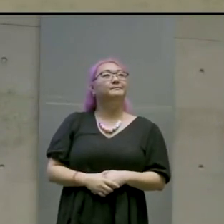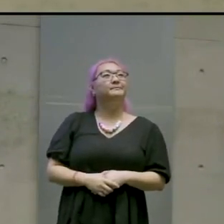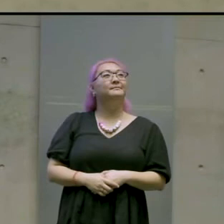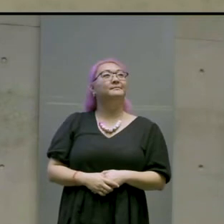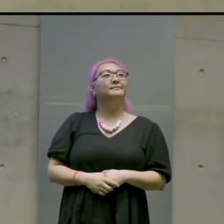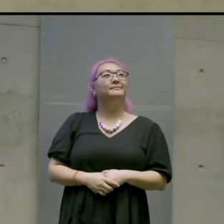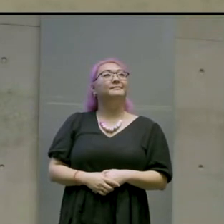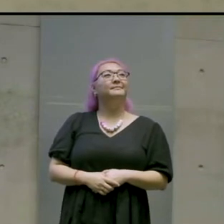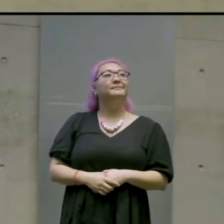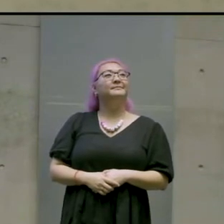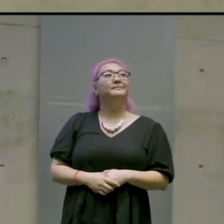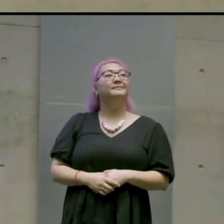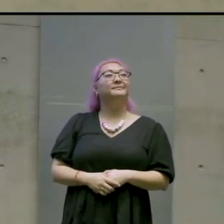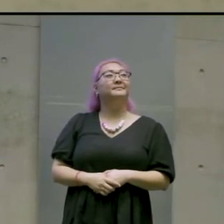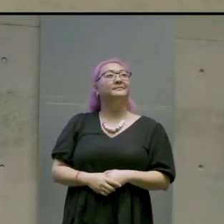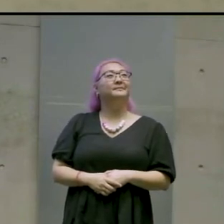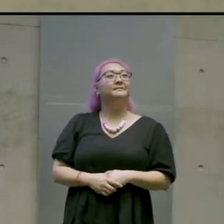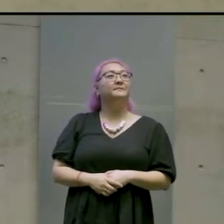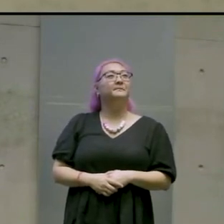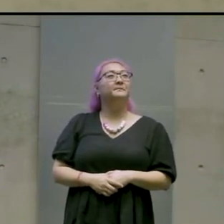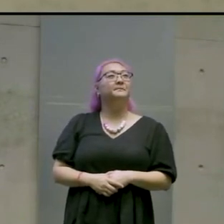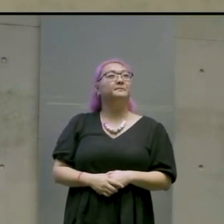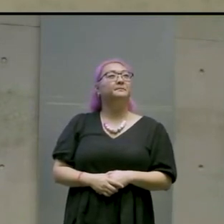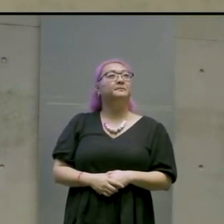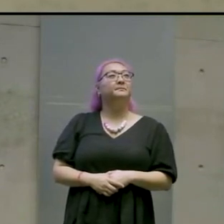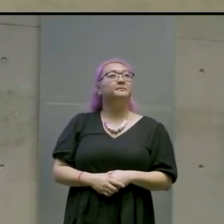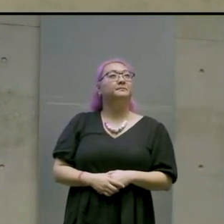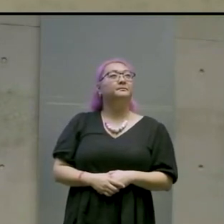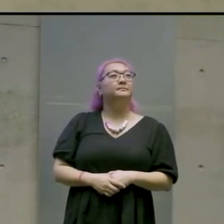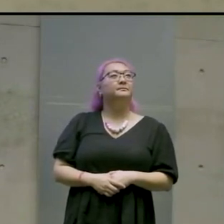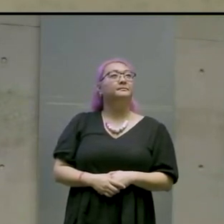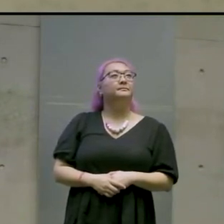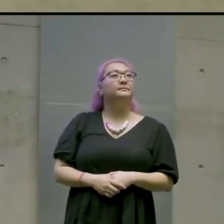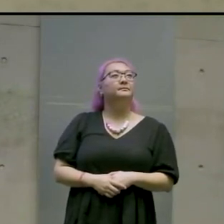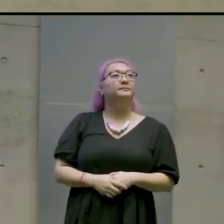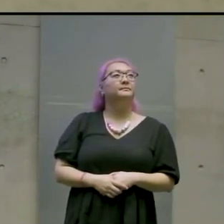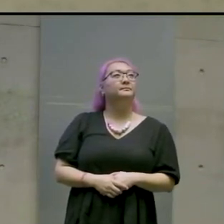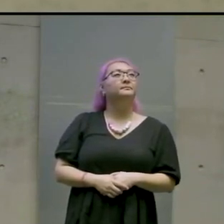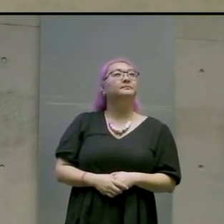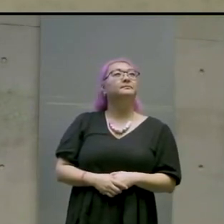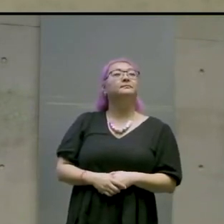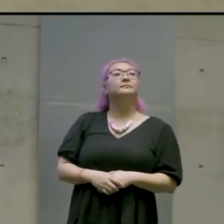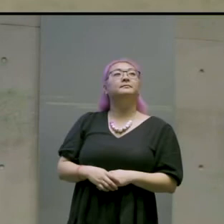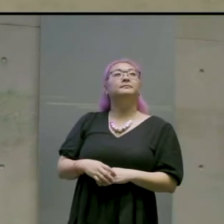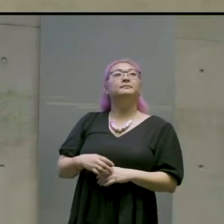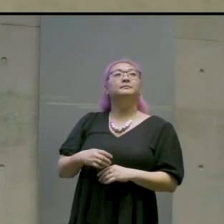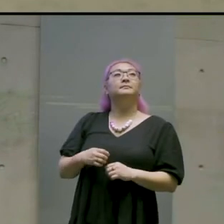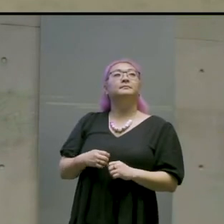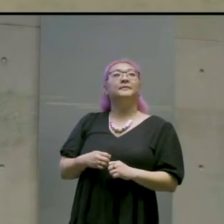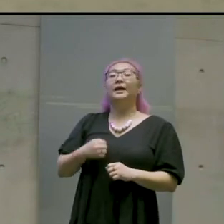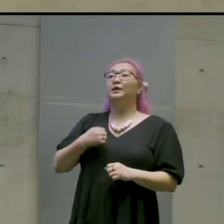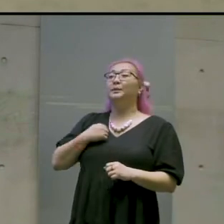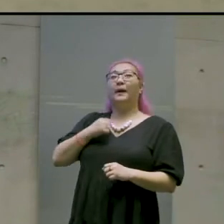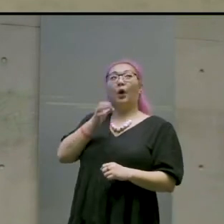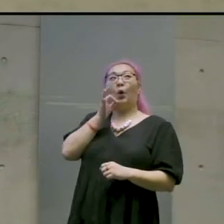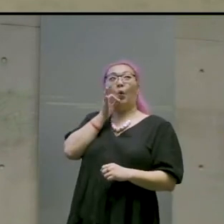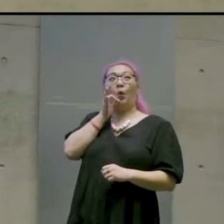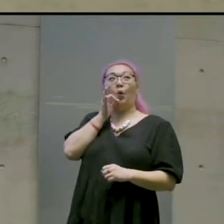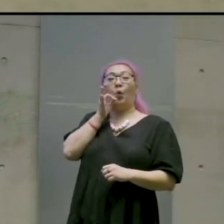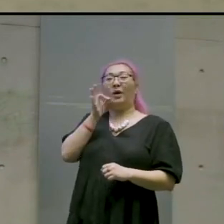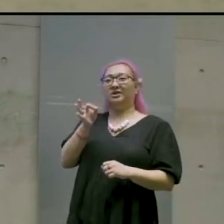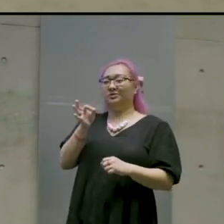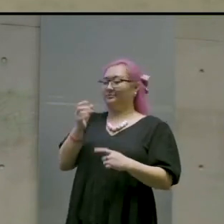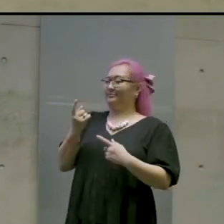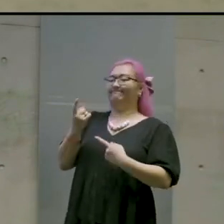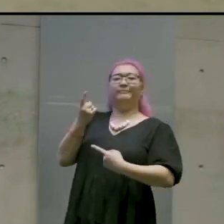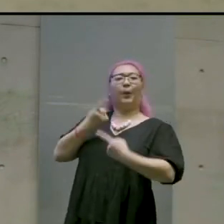Hello. Yeah, so one of my questions is regarding, so we go back to like the Walking Dead